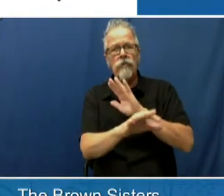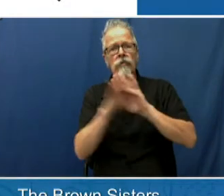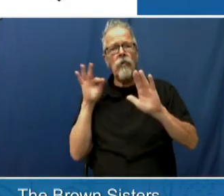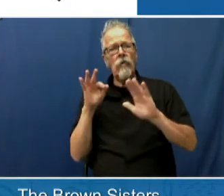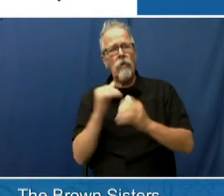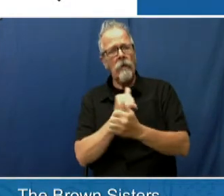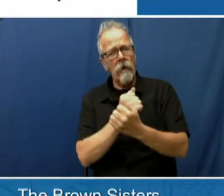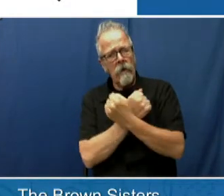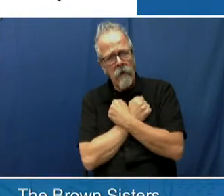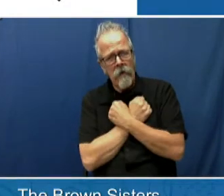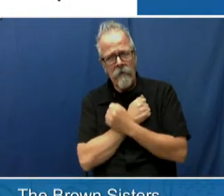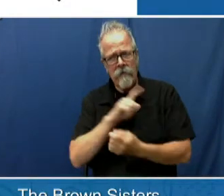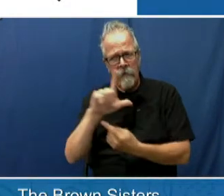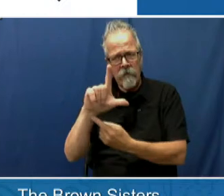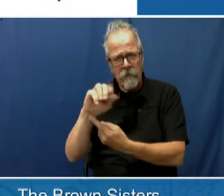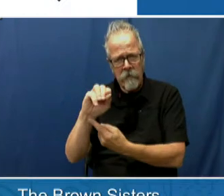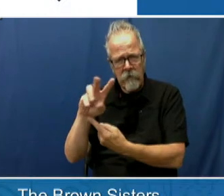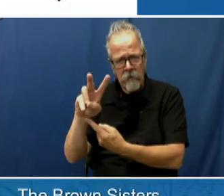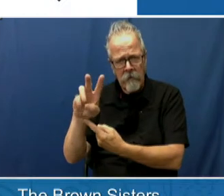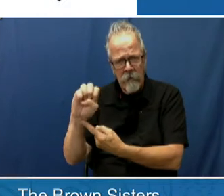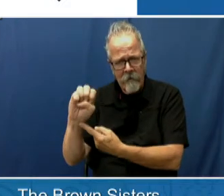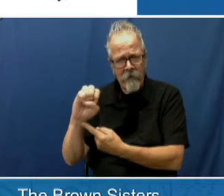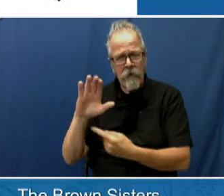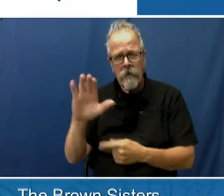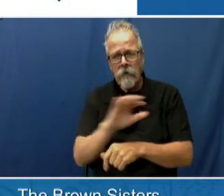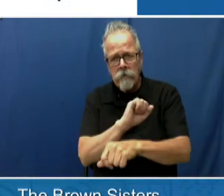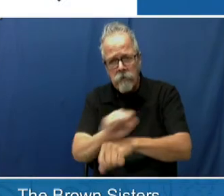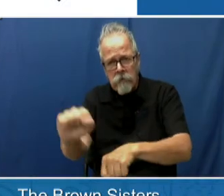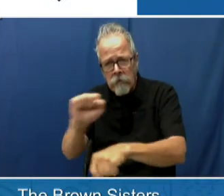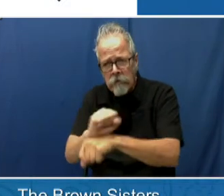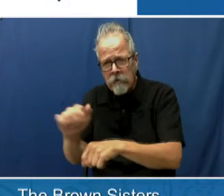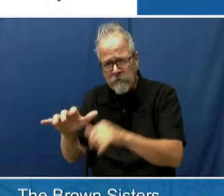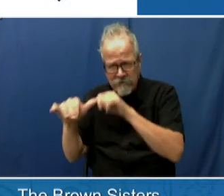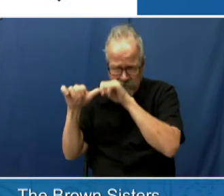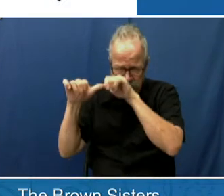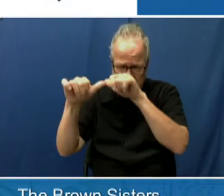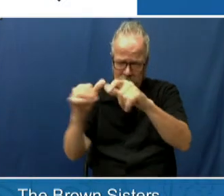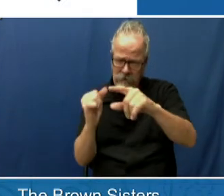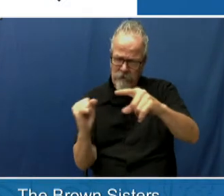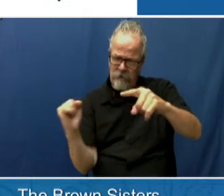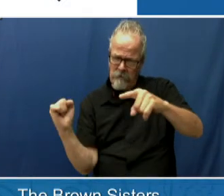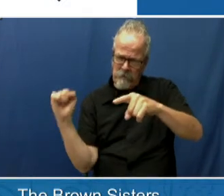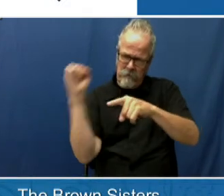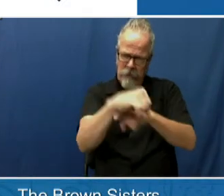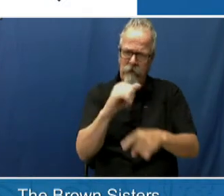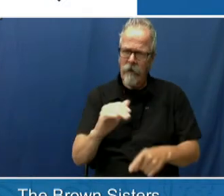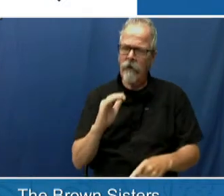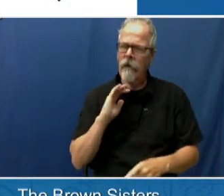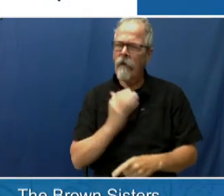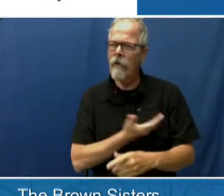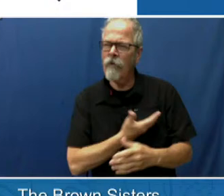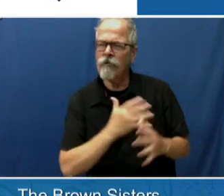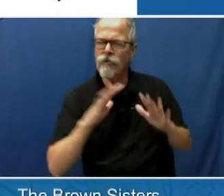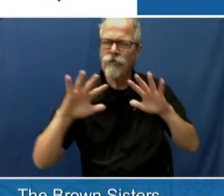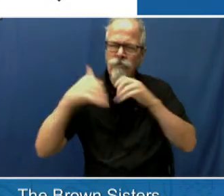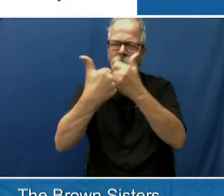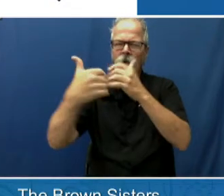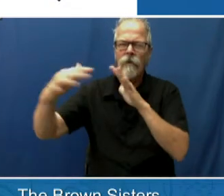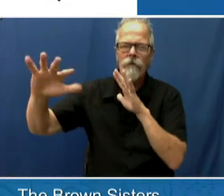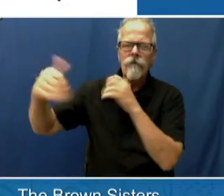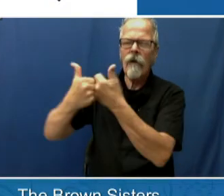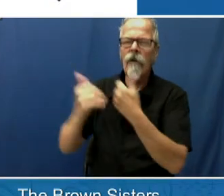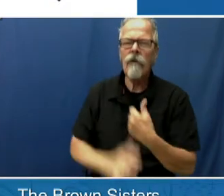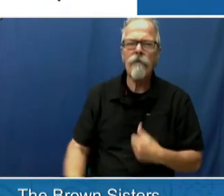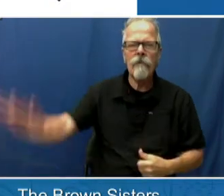that we're doing together to overcome the immense challenges that we are experiencing in our city so that we can best take